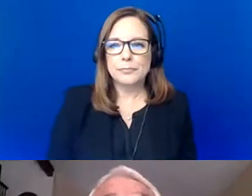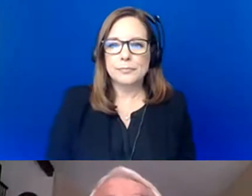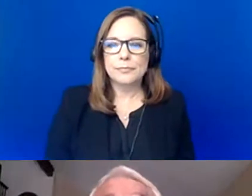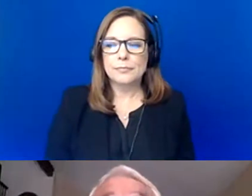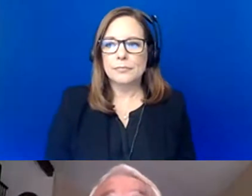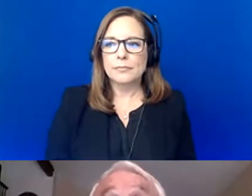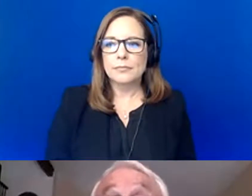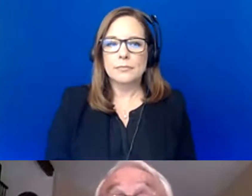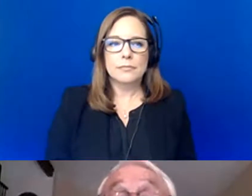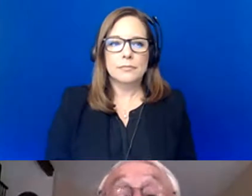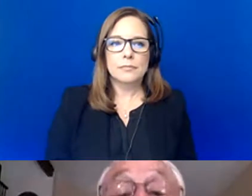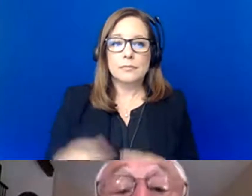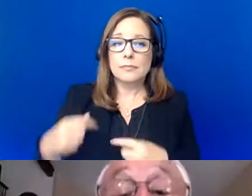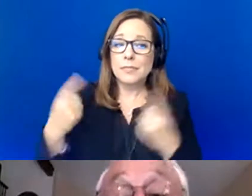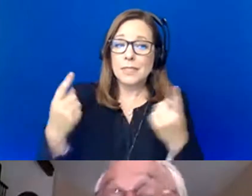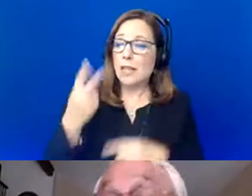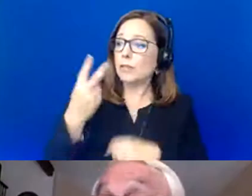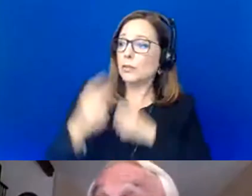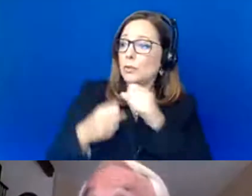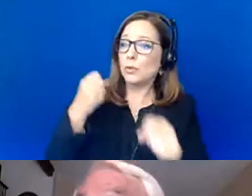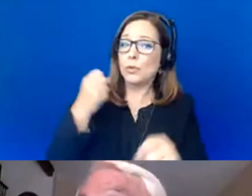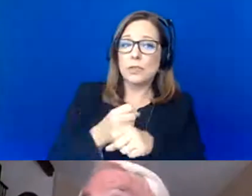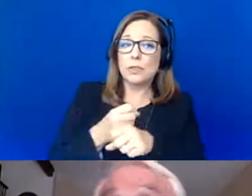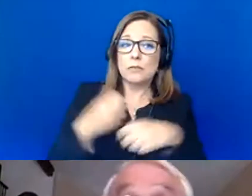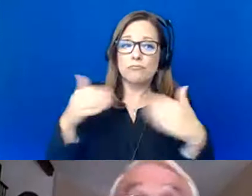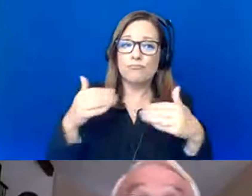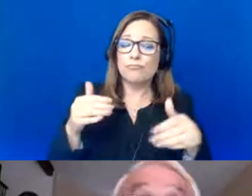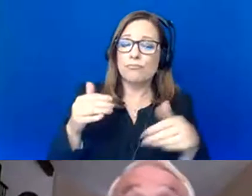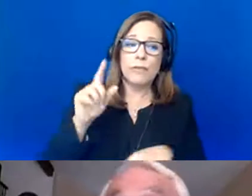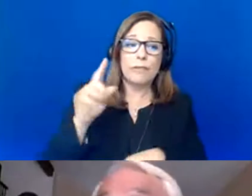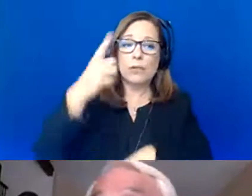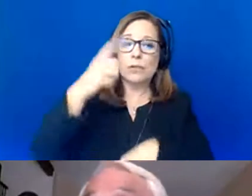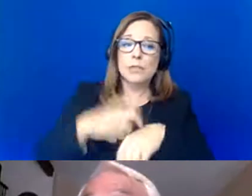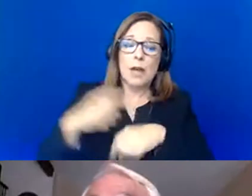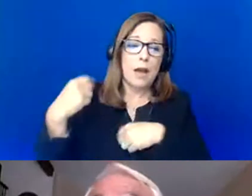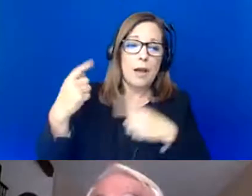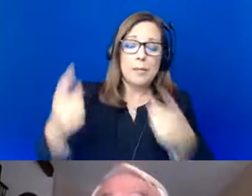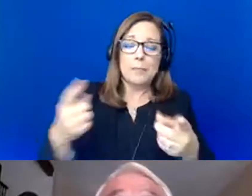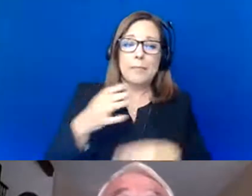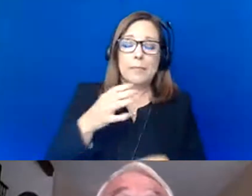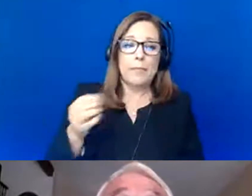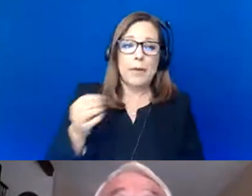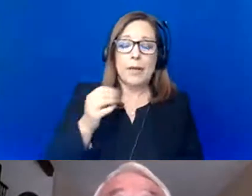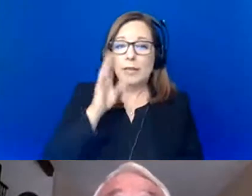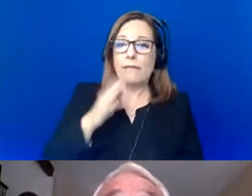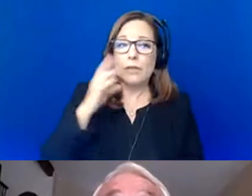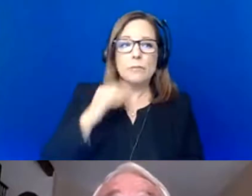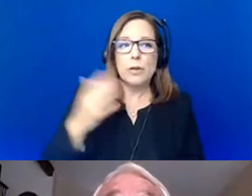The last 2 years have been an unprecedented and historic period for older adults in